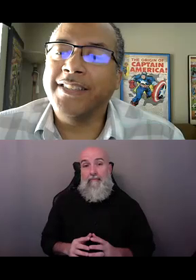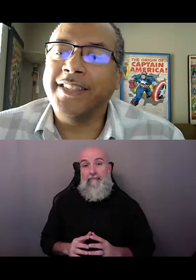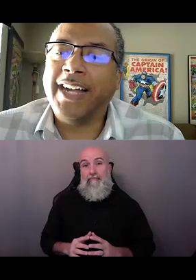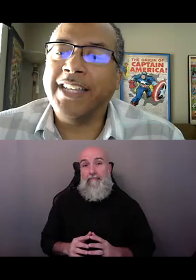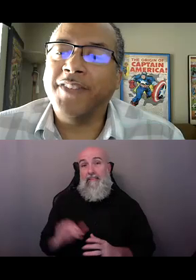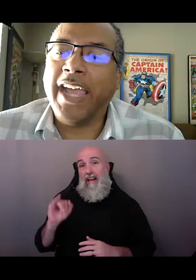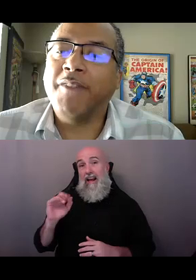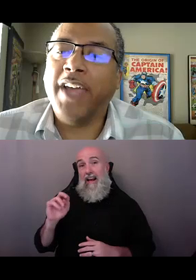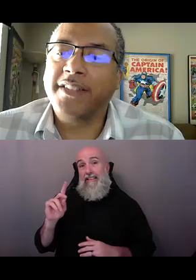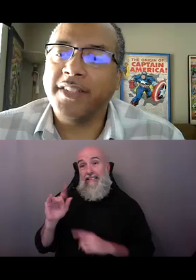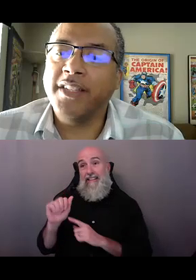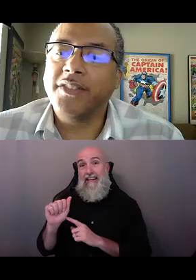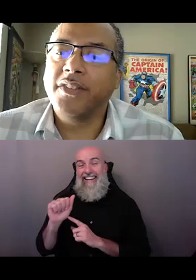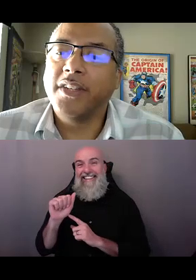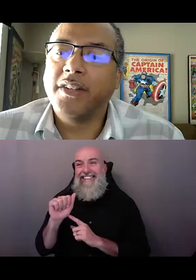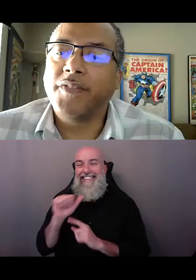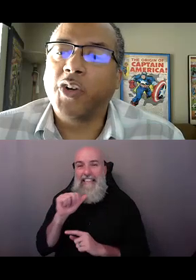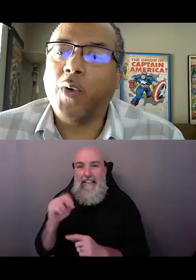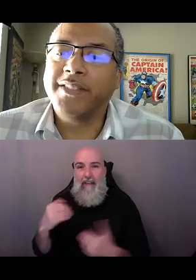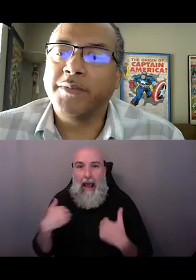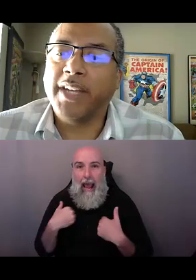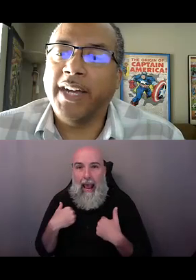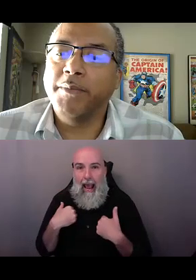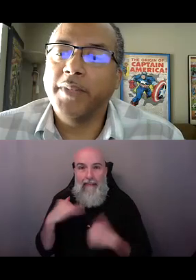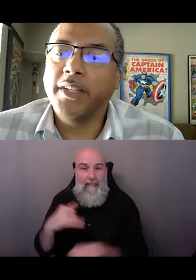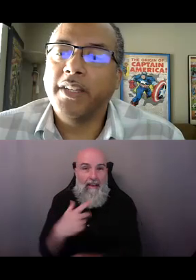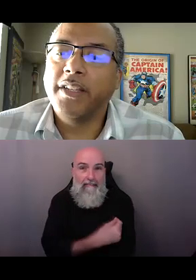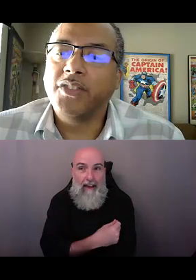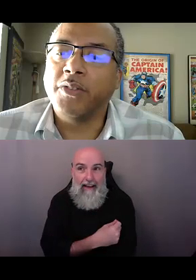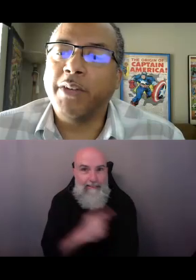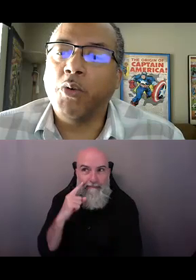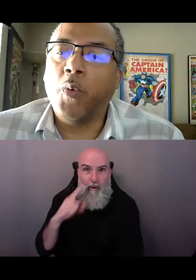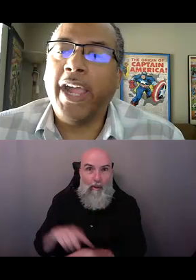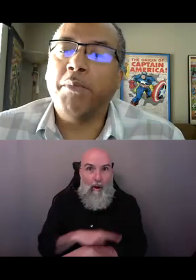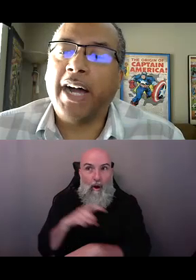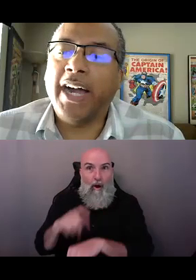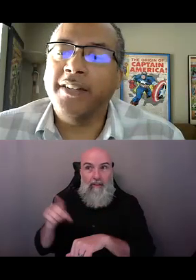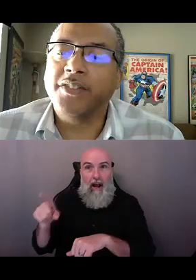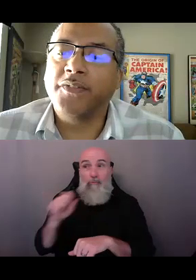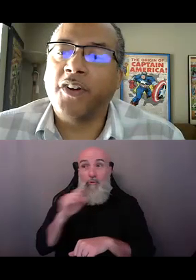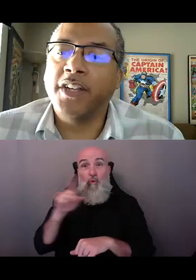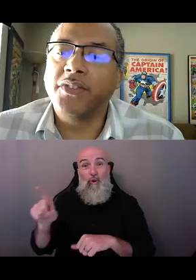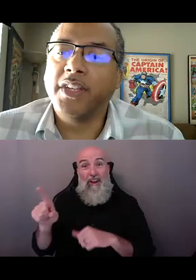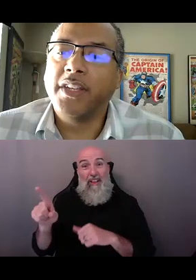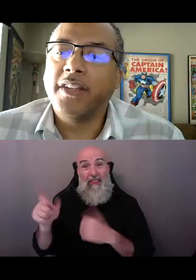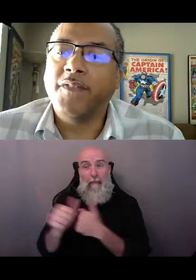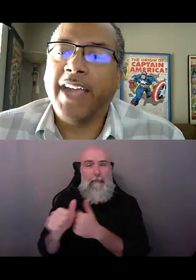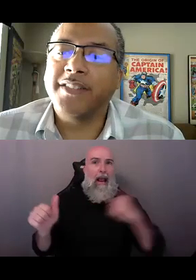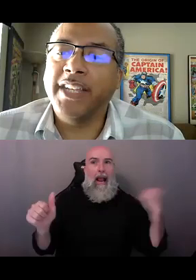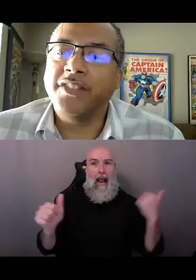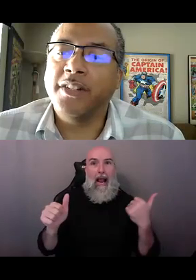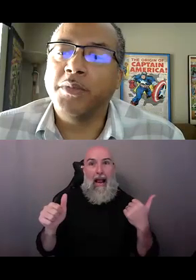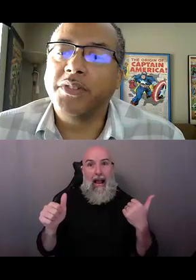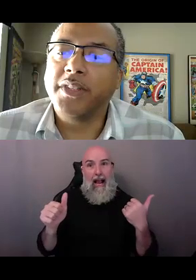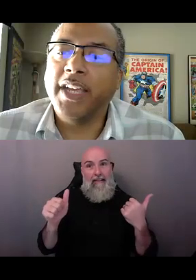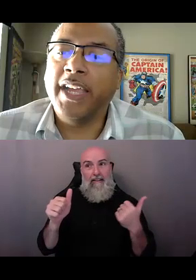India did not even have vaccines for quite some time. So they were way behind us as far as